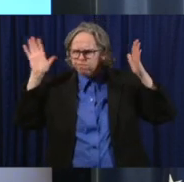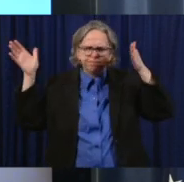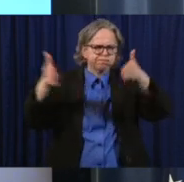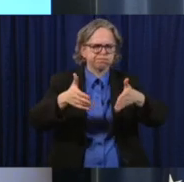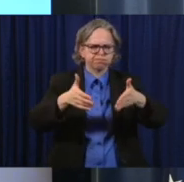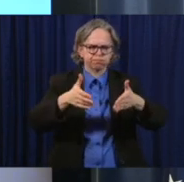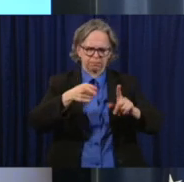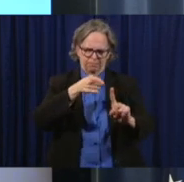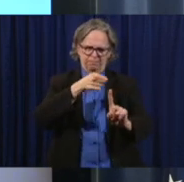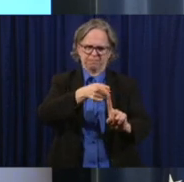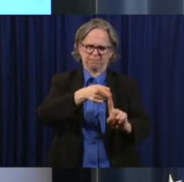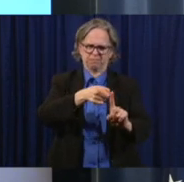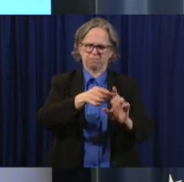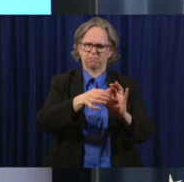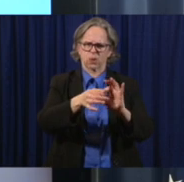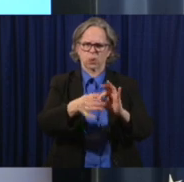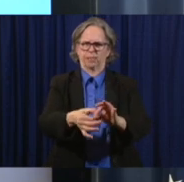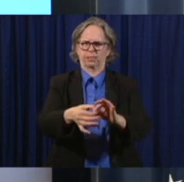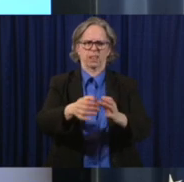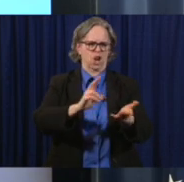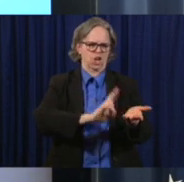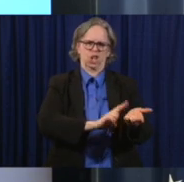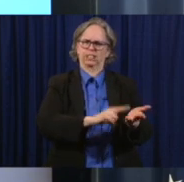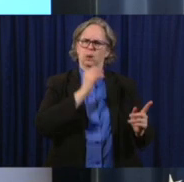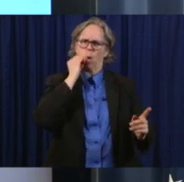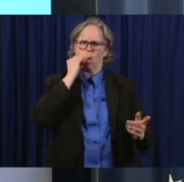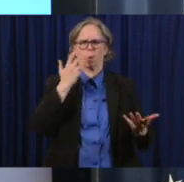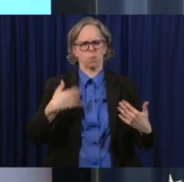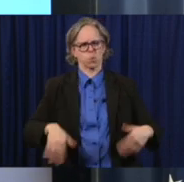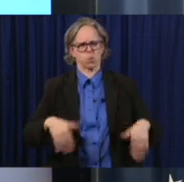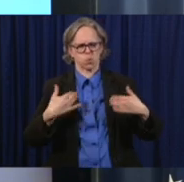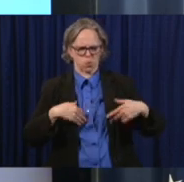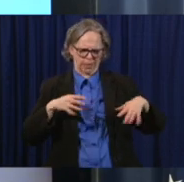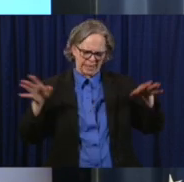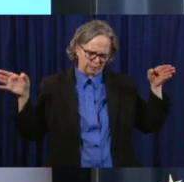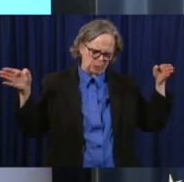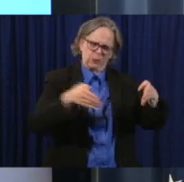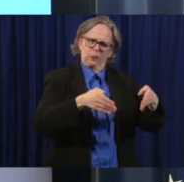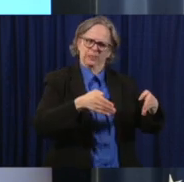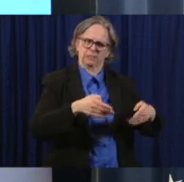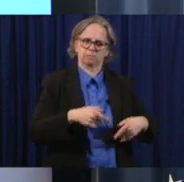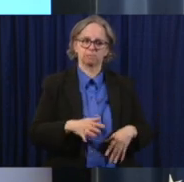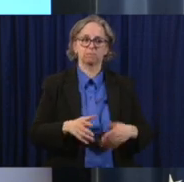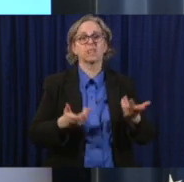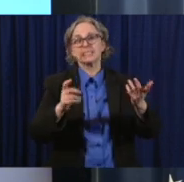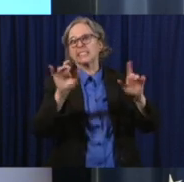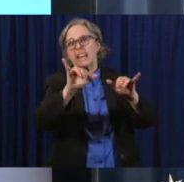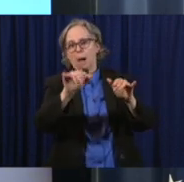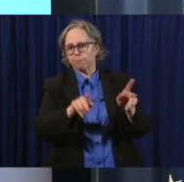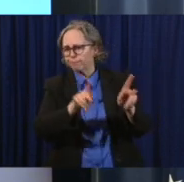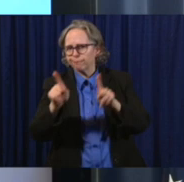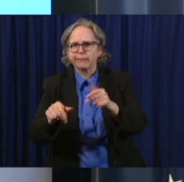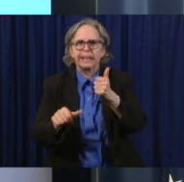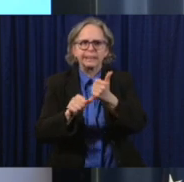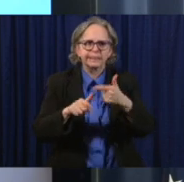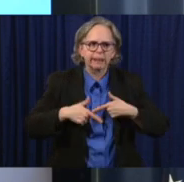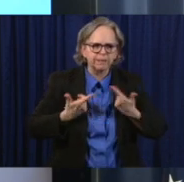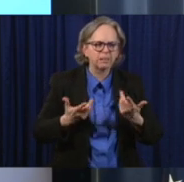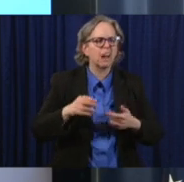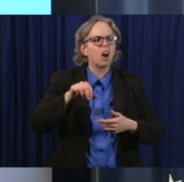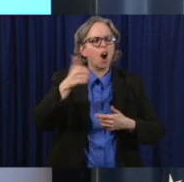affects those who are served in nursing homes, in assisted living, as well as in some of our other